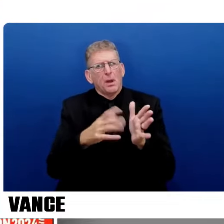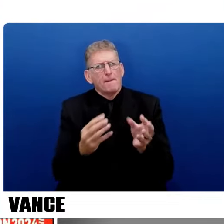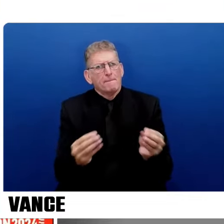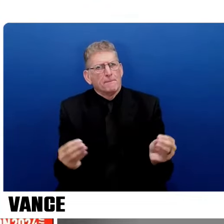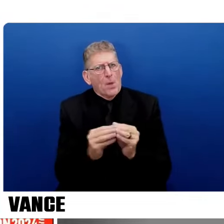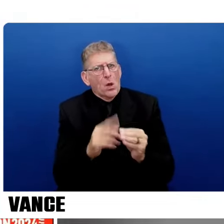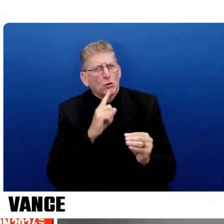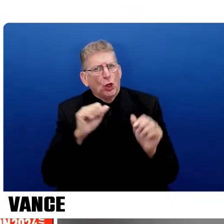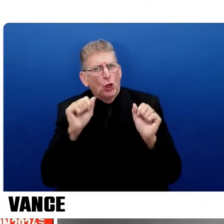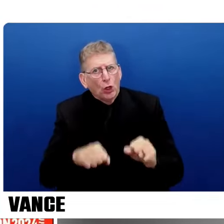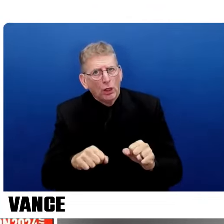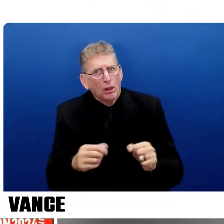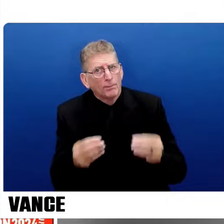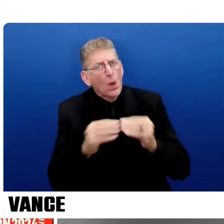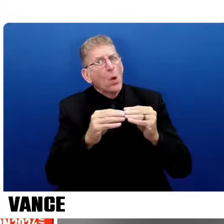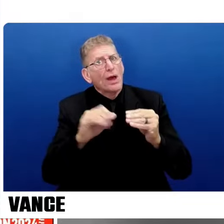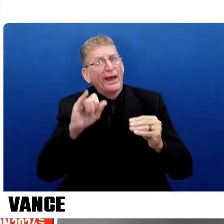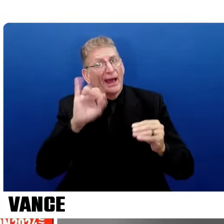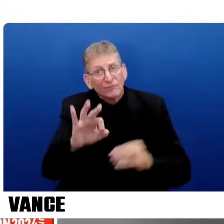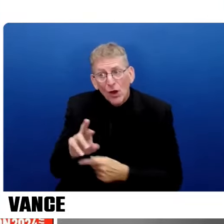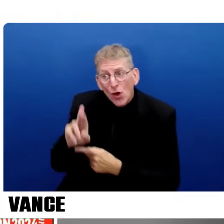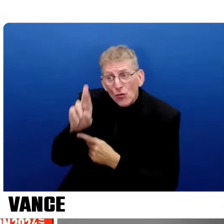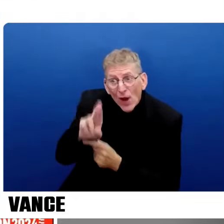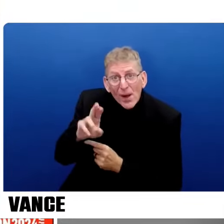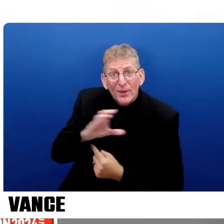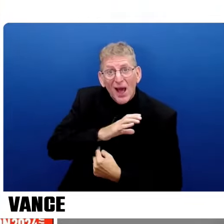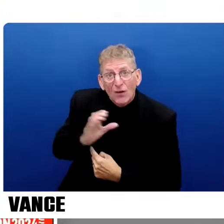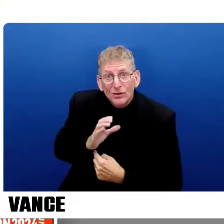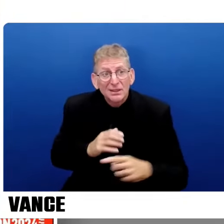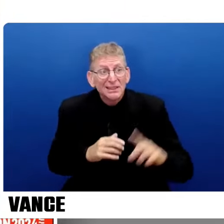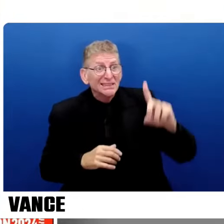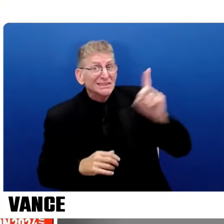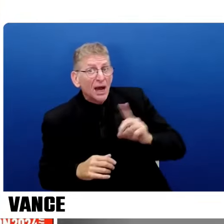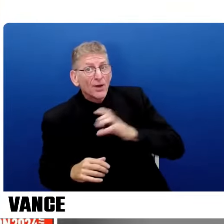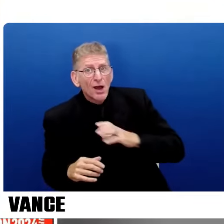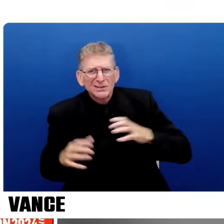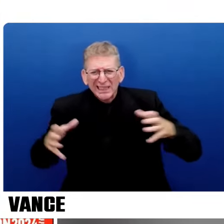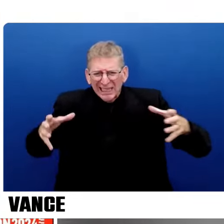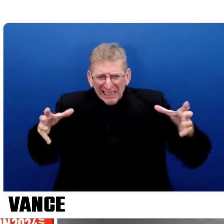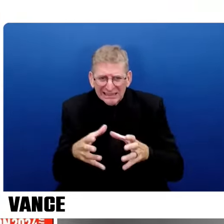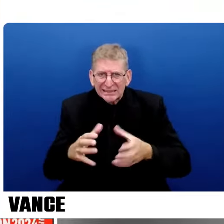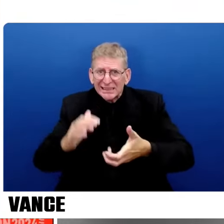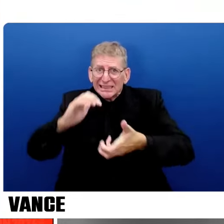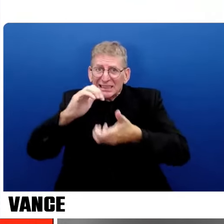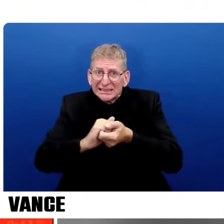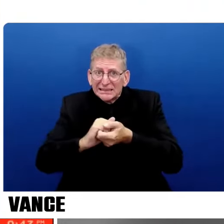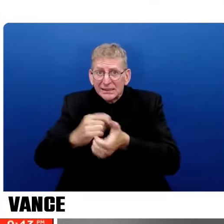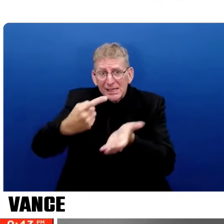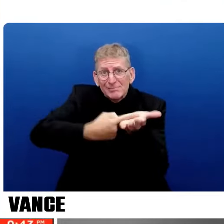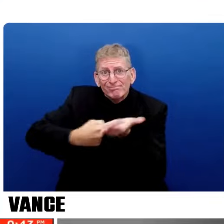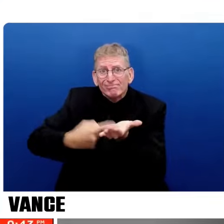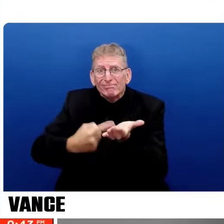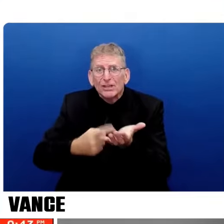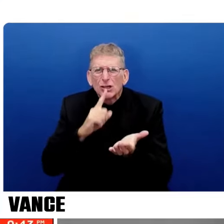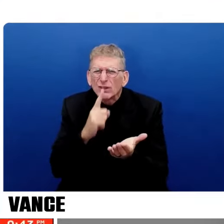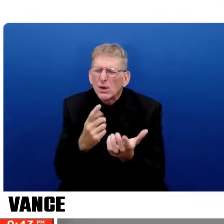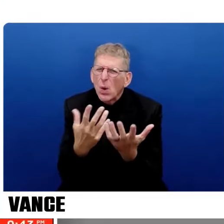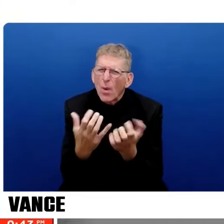bit better about how they govern the country. They were so obsessed with impeaching Donald Trump, they couldn't actually govern. And I want to talk about this tariff issue in